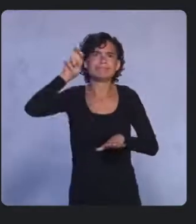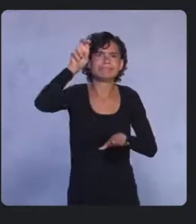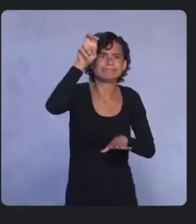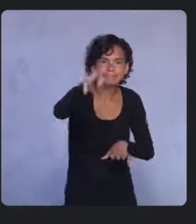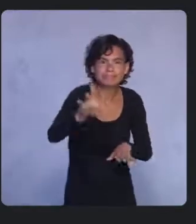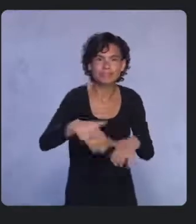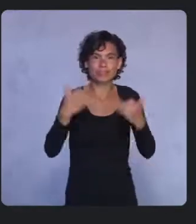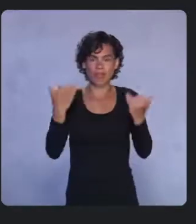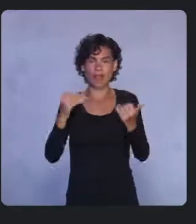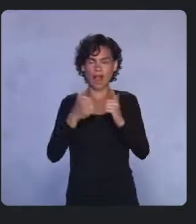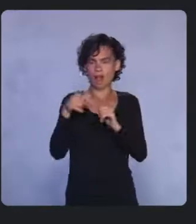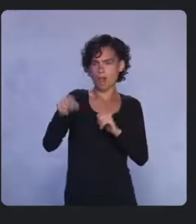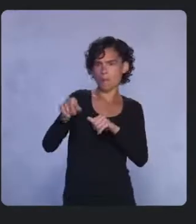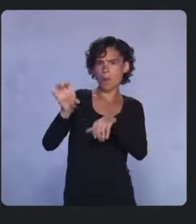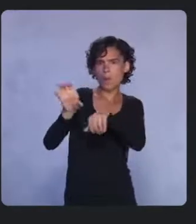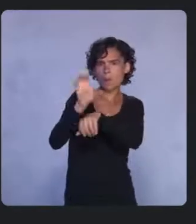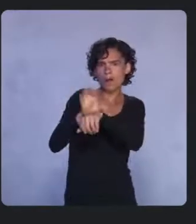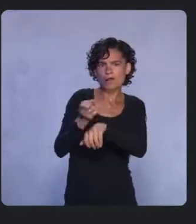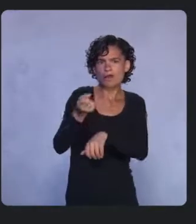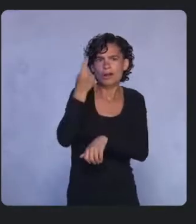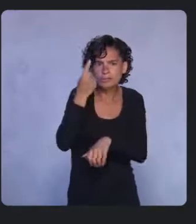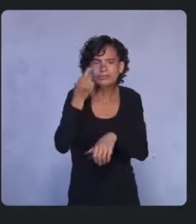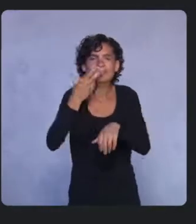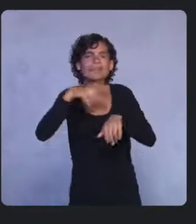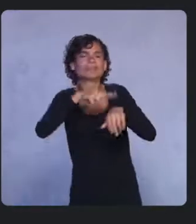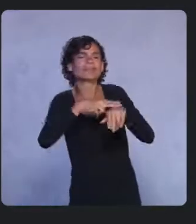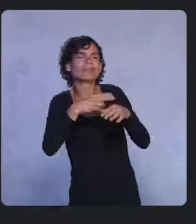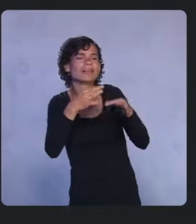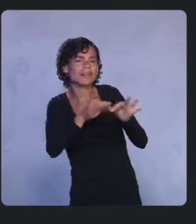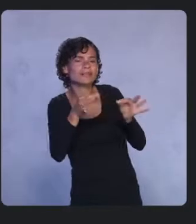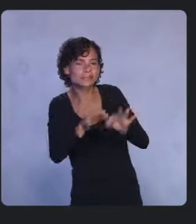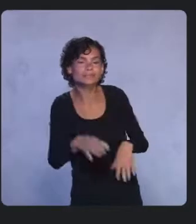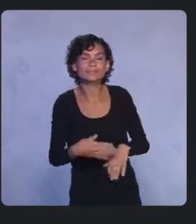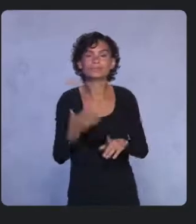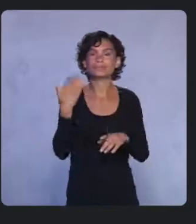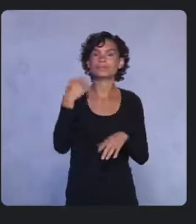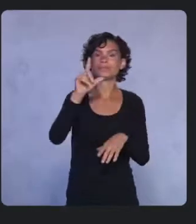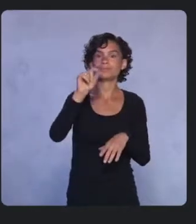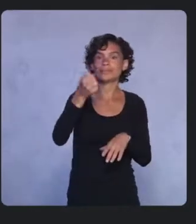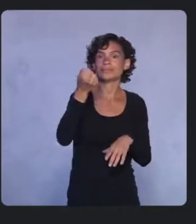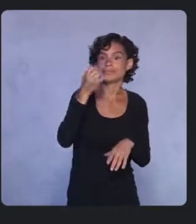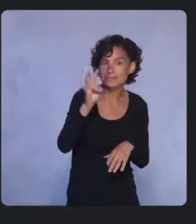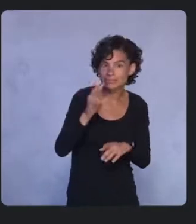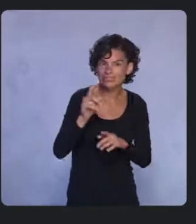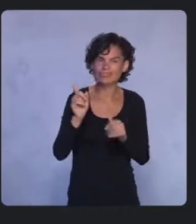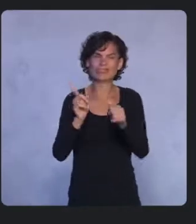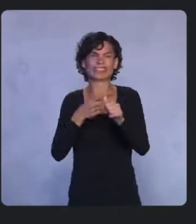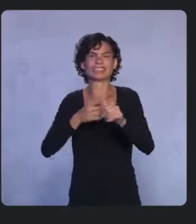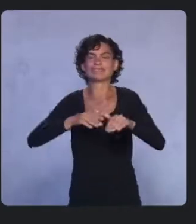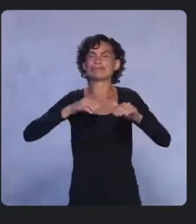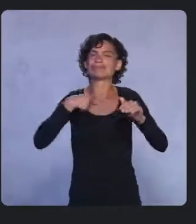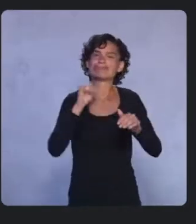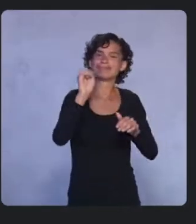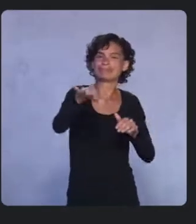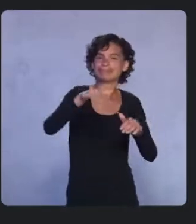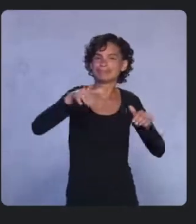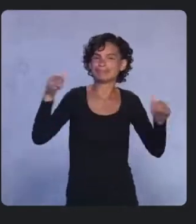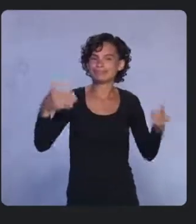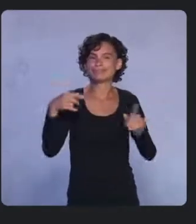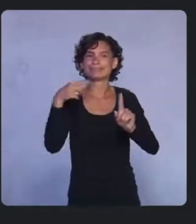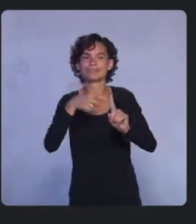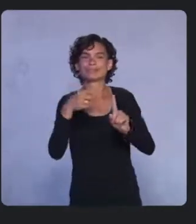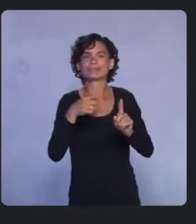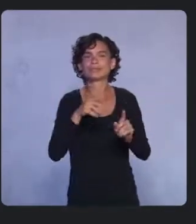language. In 2017, we first introduced the world to transformers, a novel machine learning approach